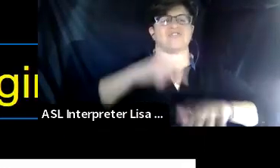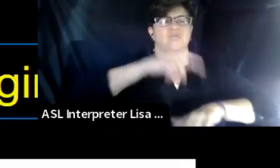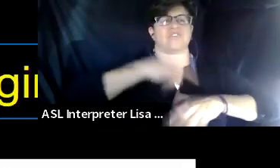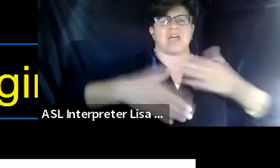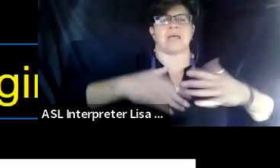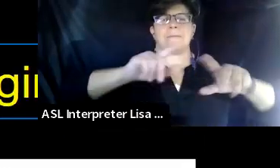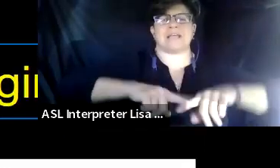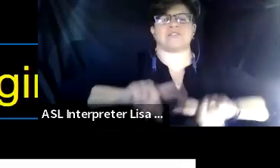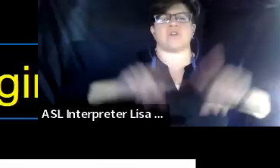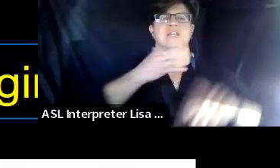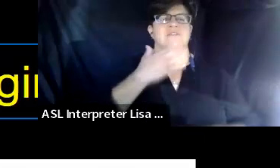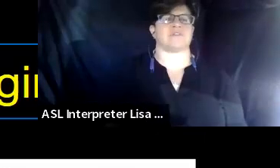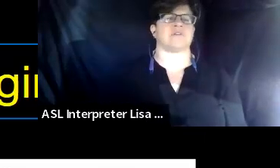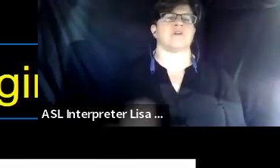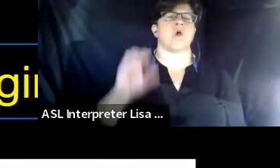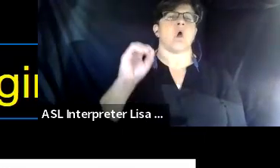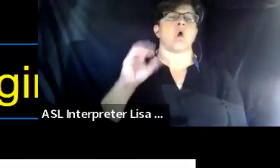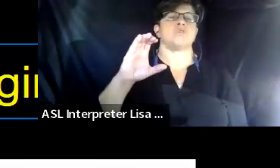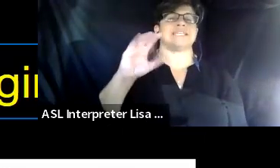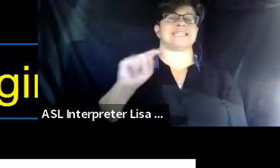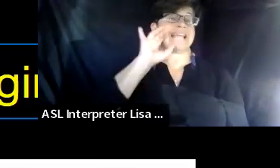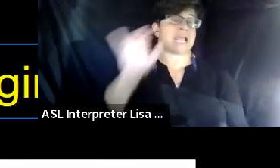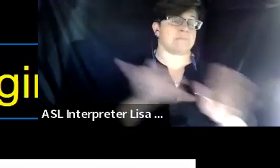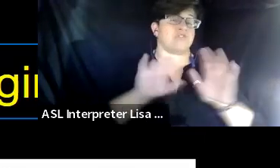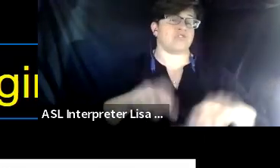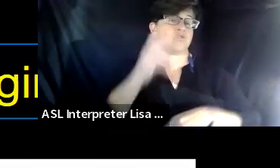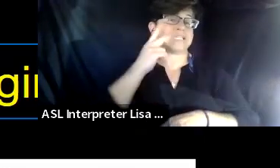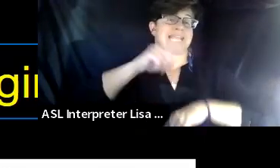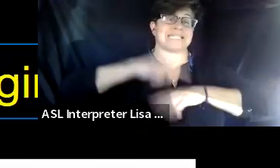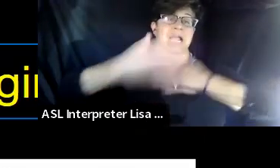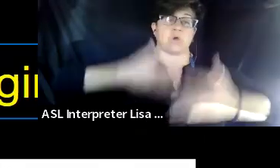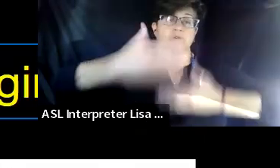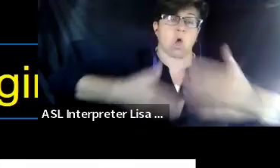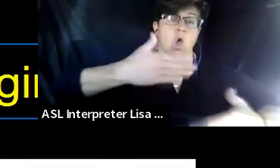colors. On OCT imaging, one can see that over time, the